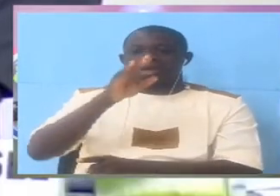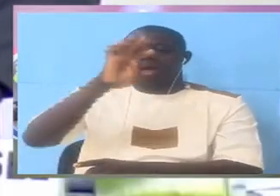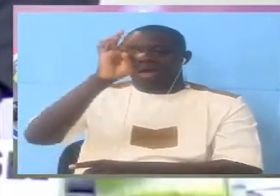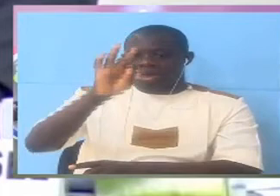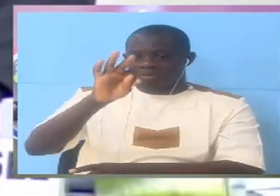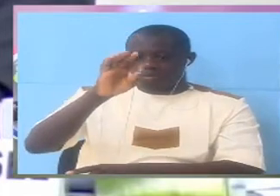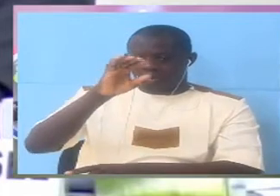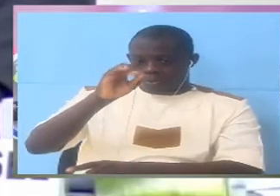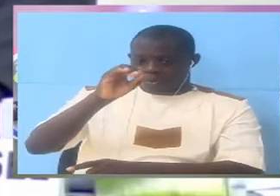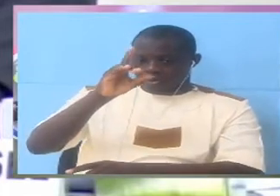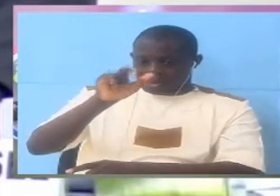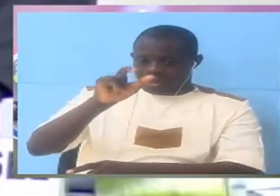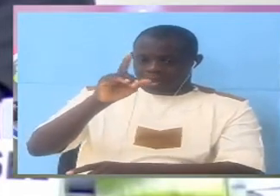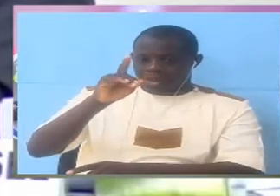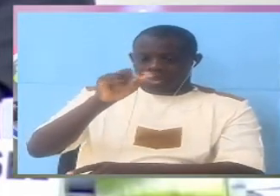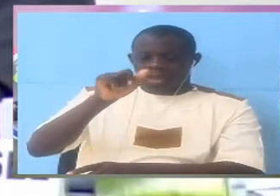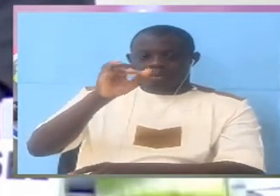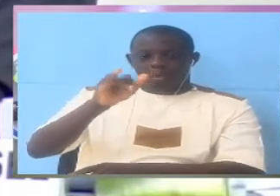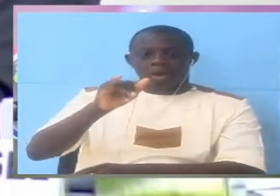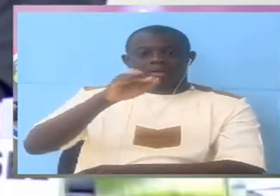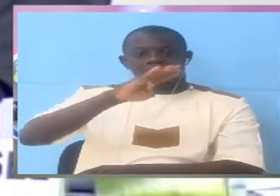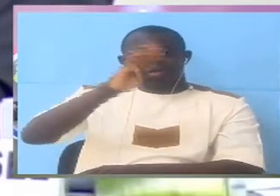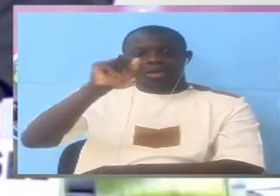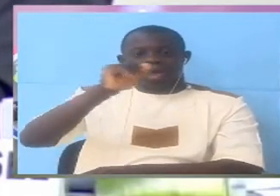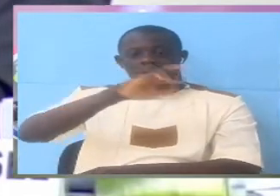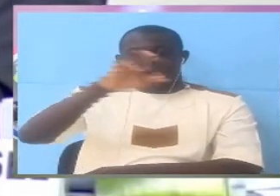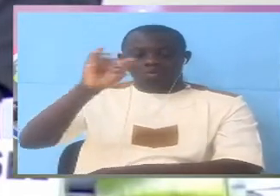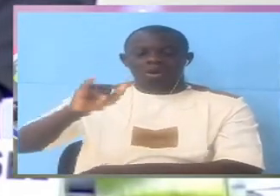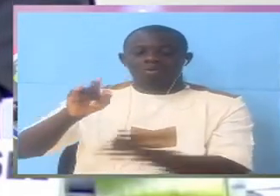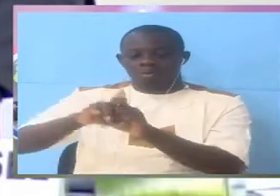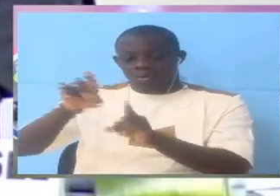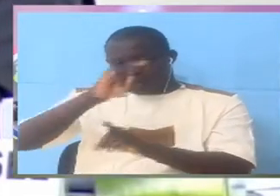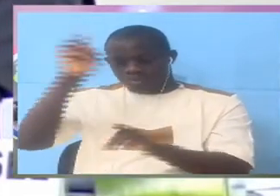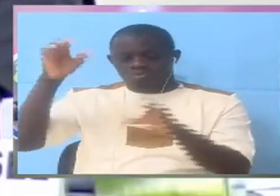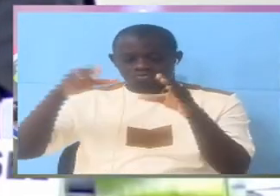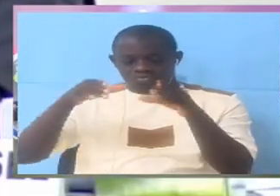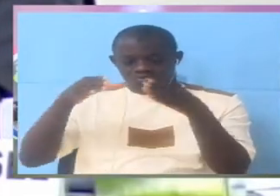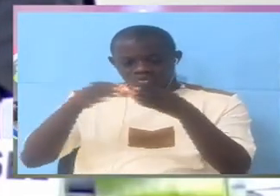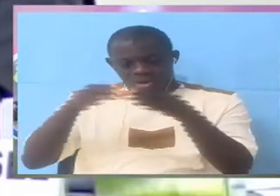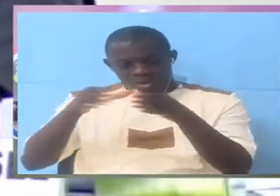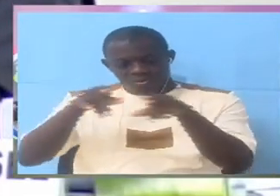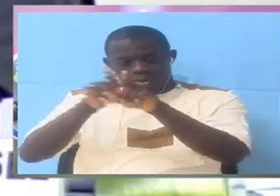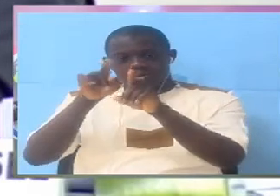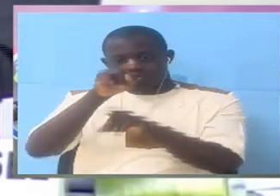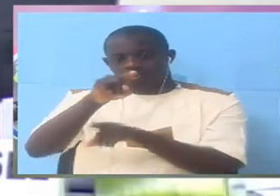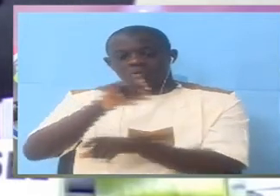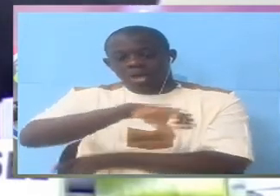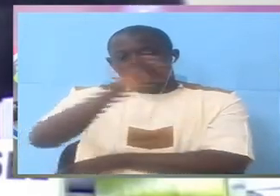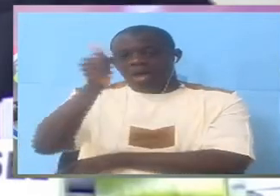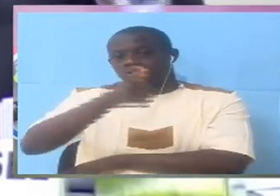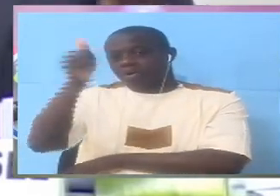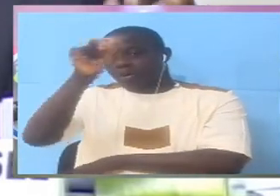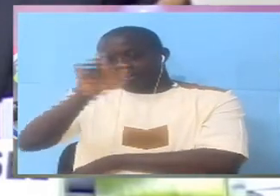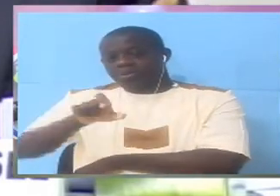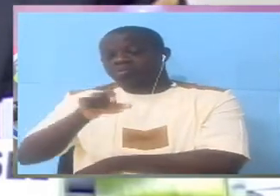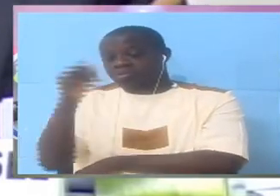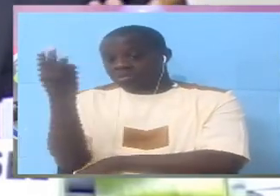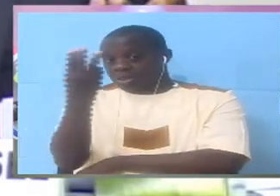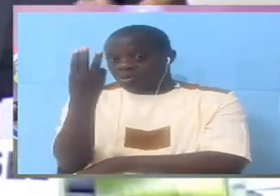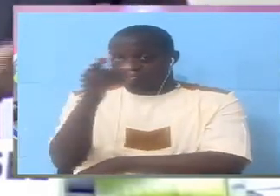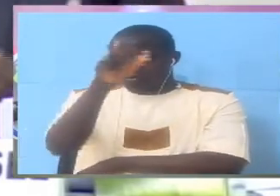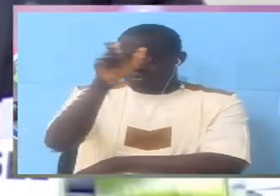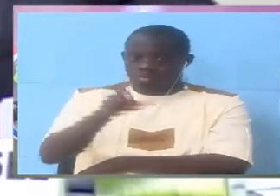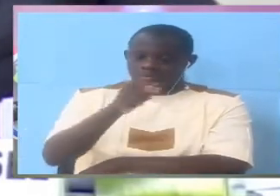would be working with you. Yes. And Baba Dindin Jobate. Yes. Okay. So, in fact,